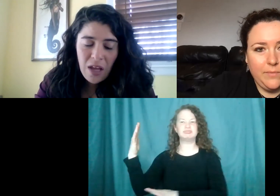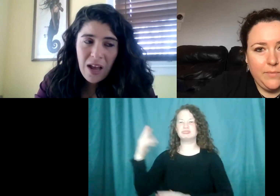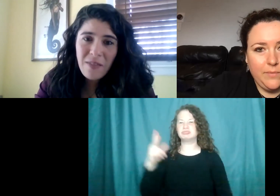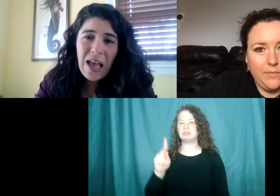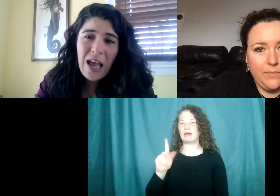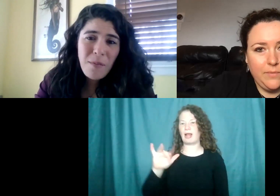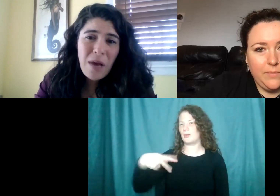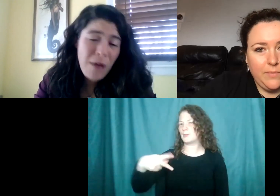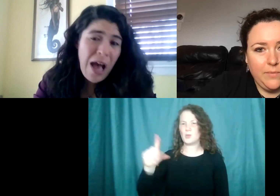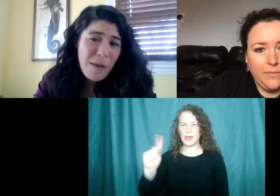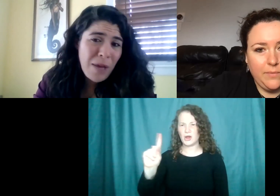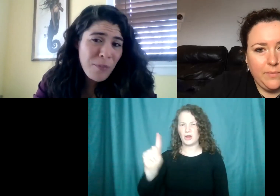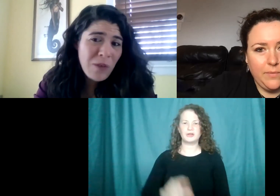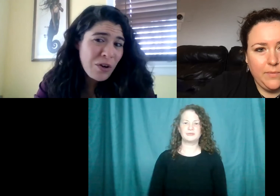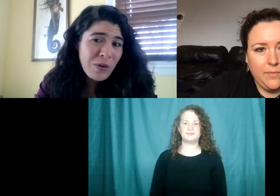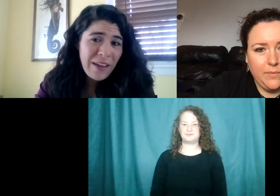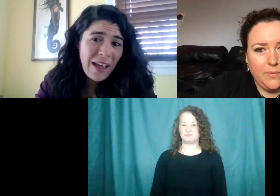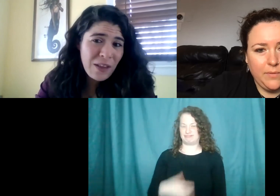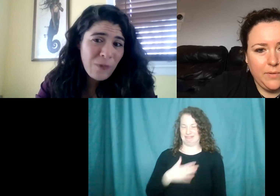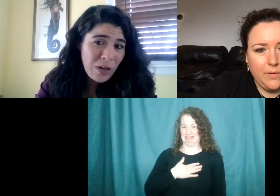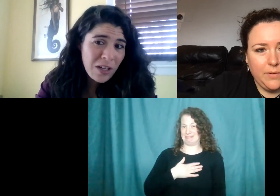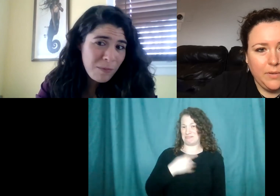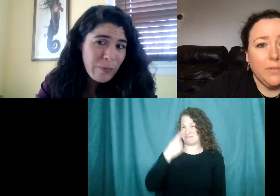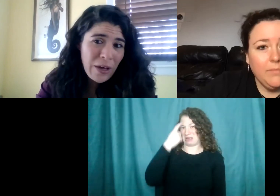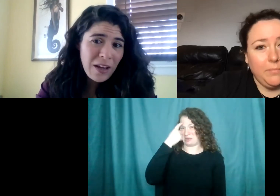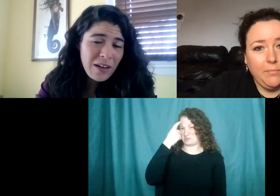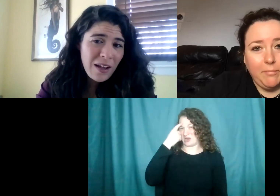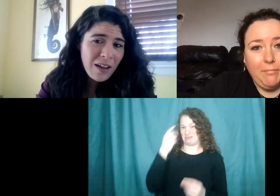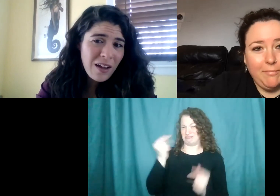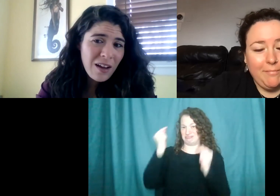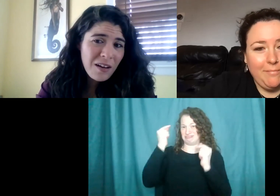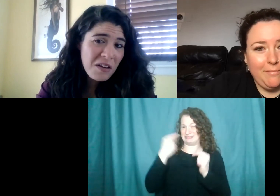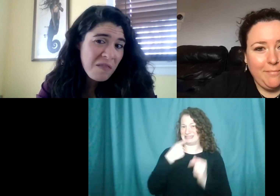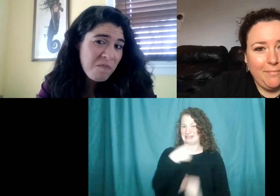My brain would go to California, but